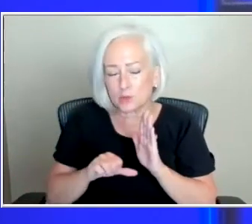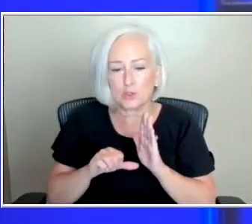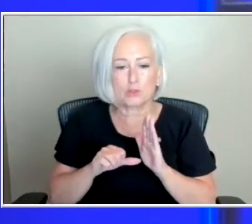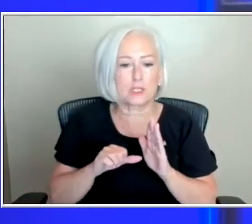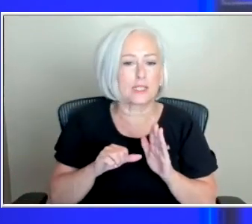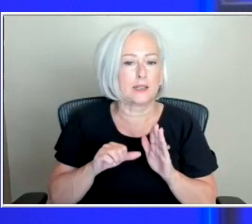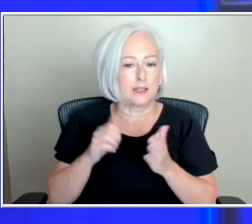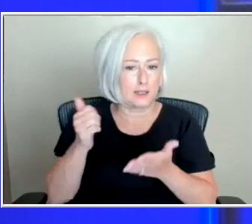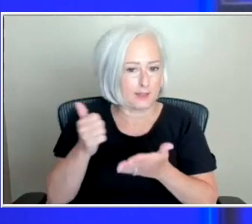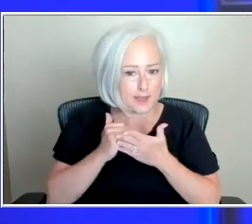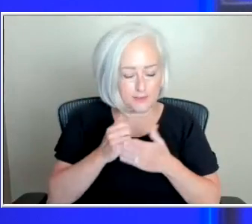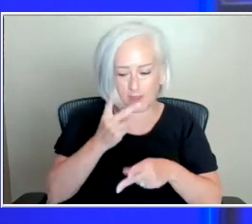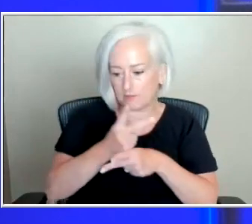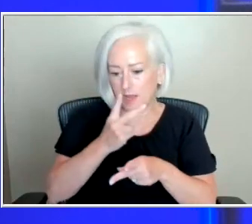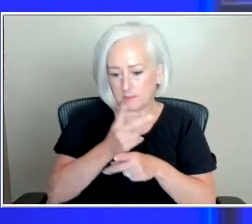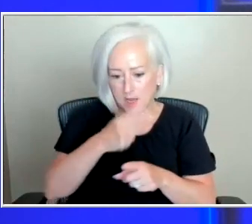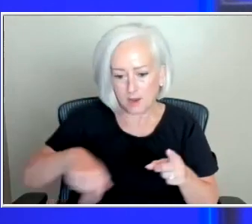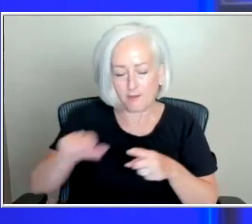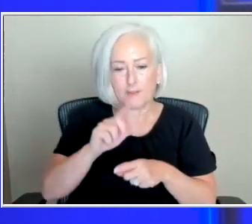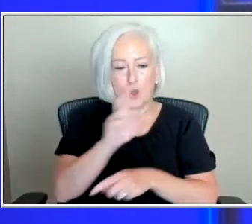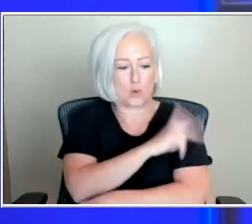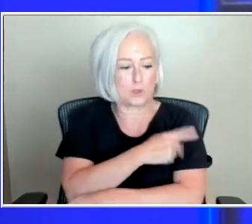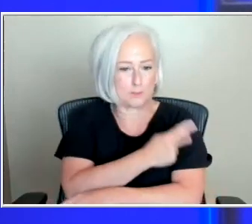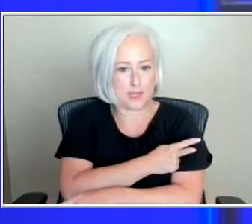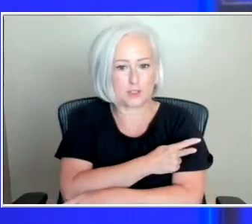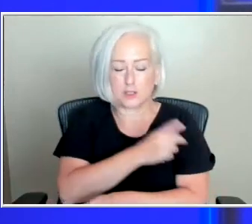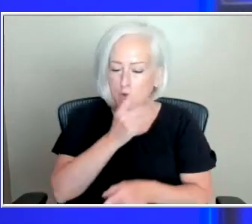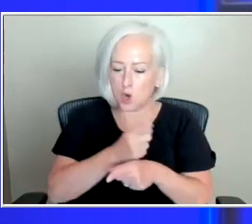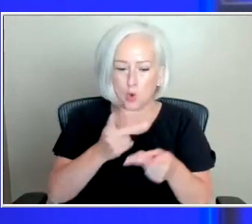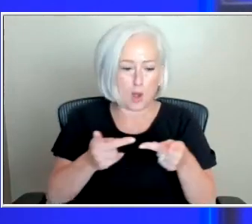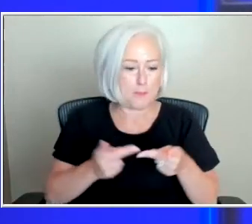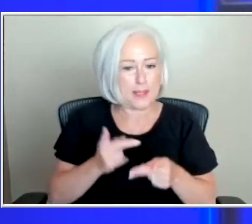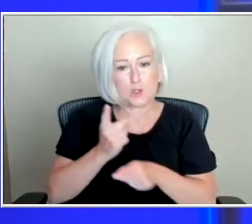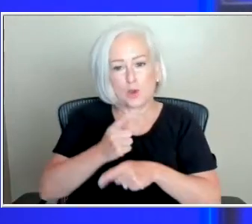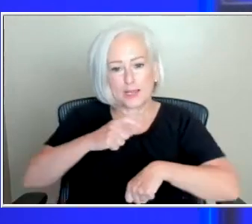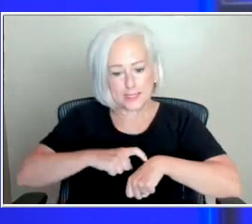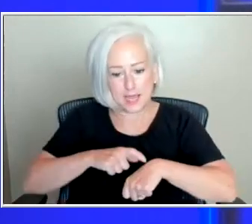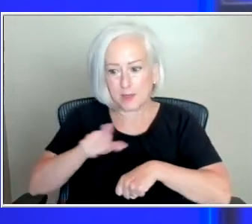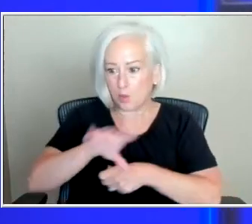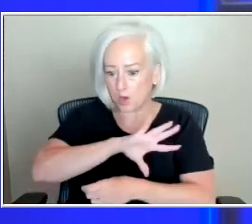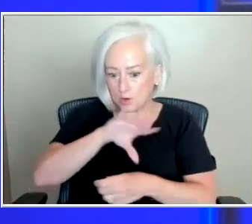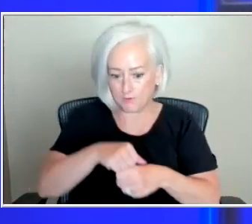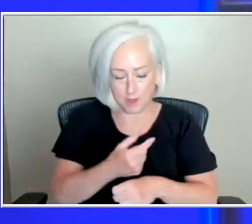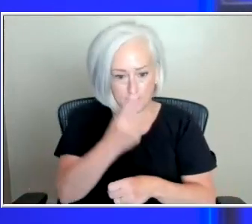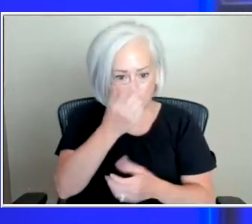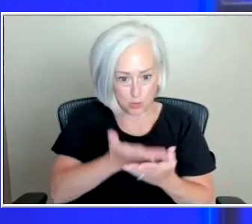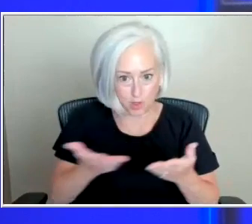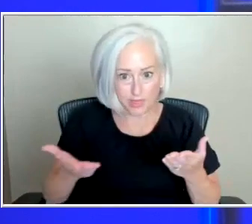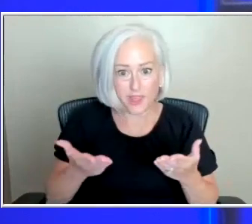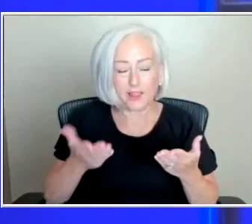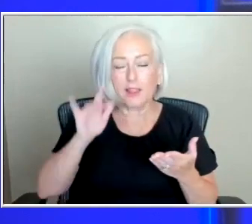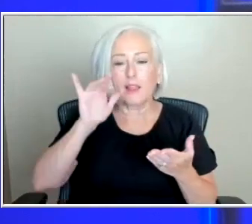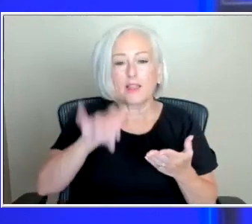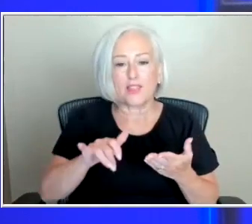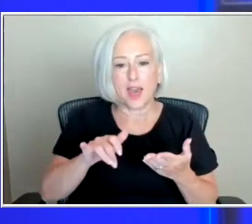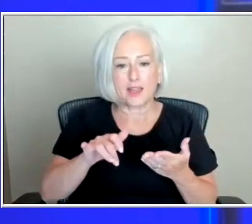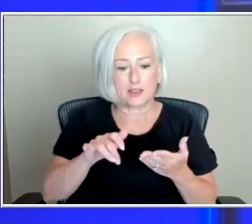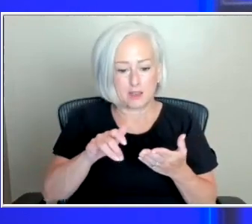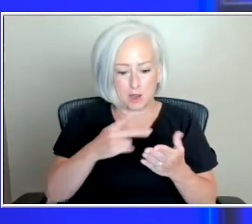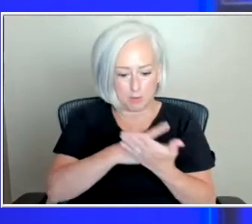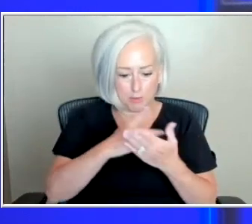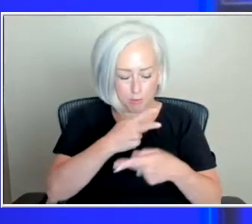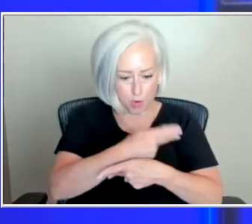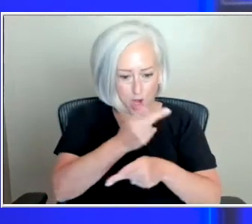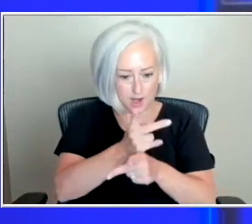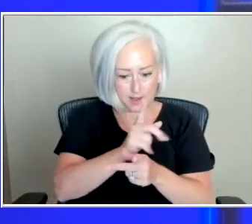helped take care of these patients. So just kind of right place and right time. And once you get involved in one of them, the continual evolution of the products leads to the next